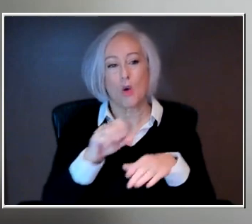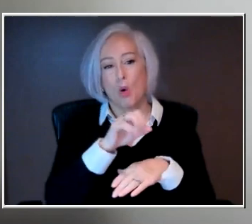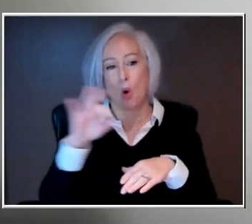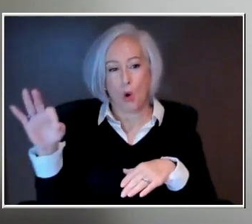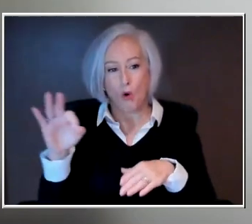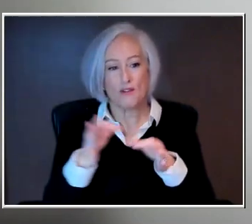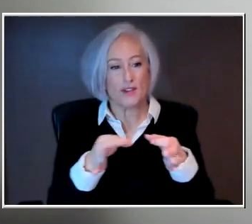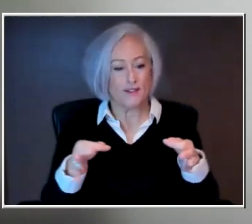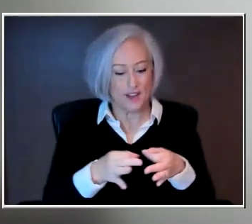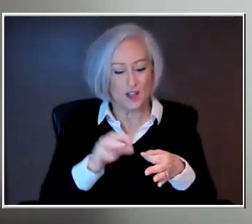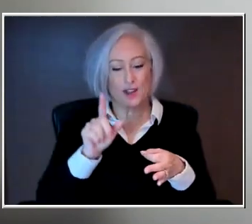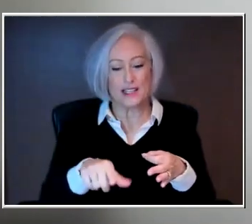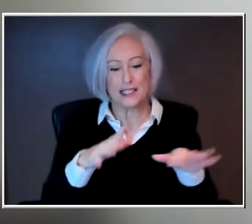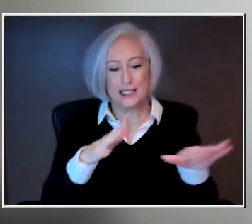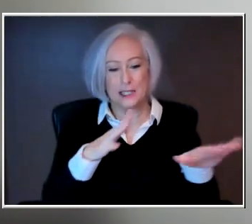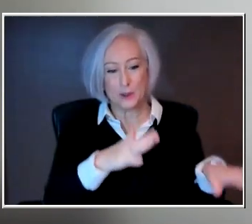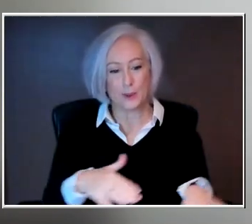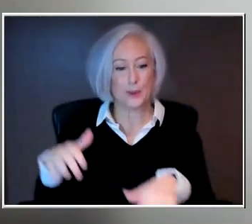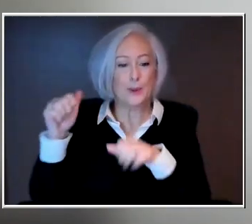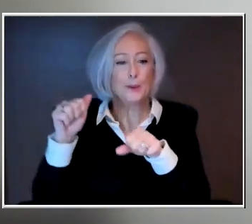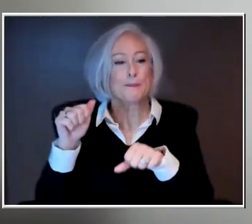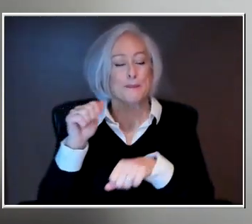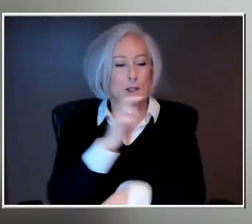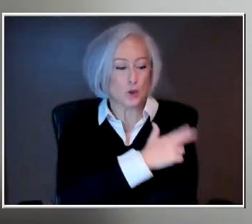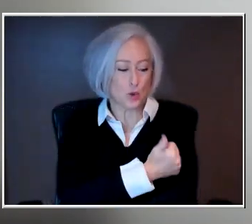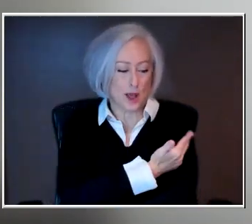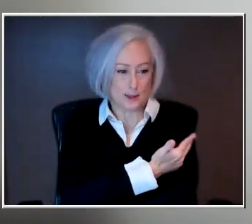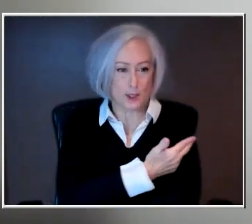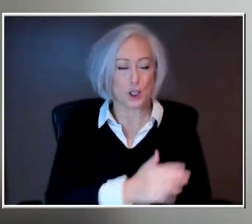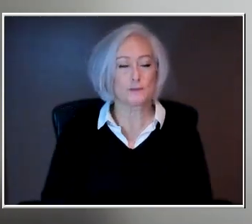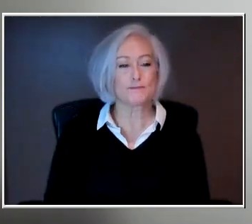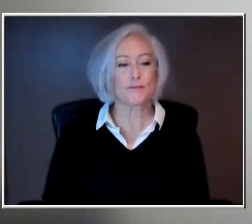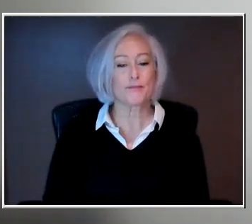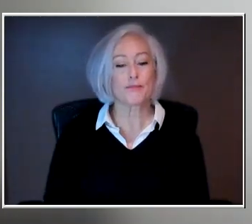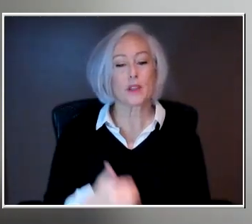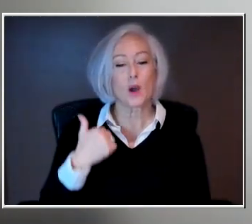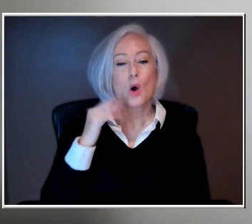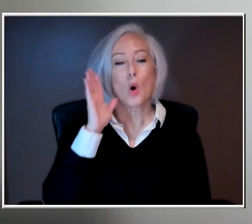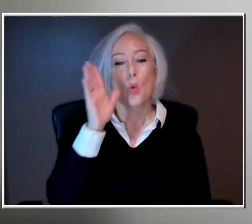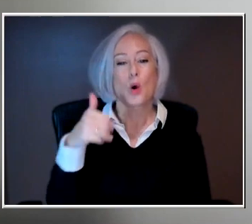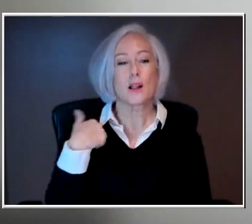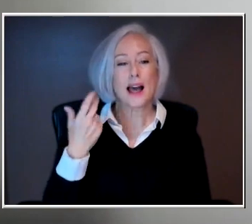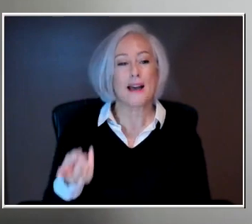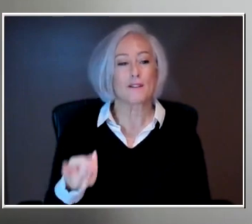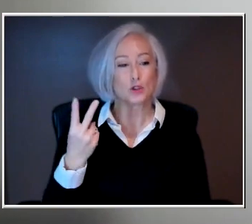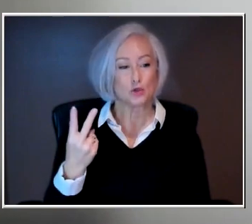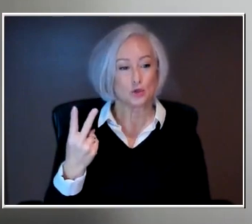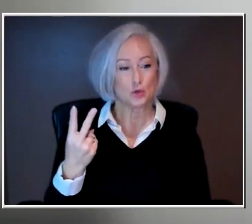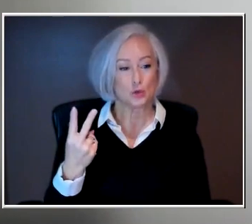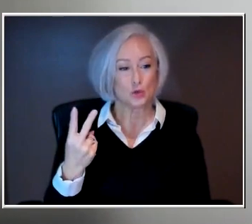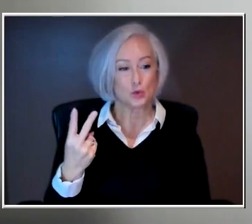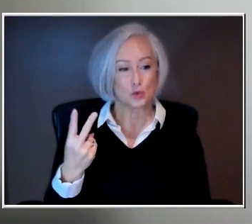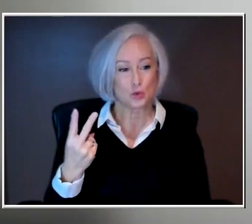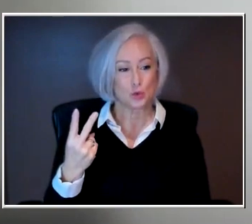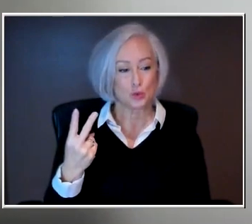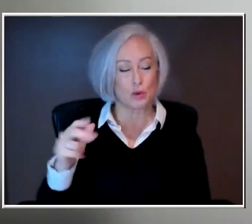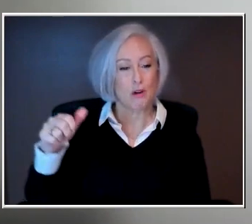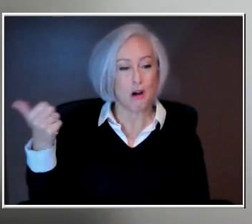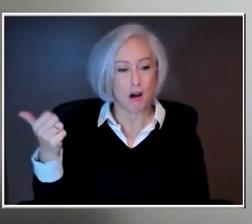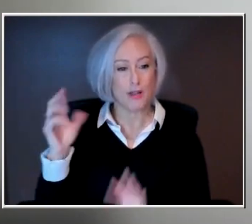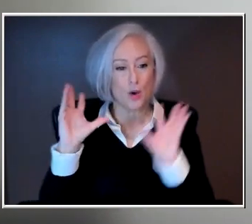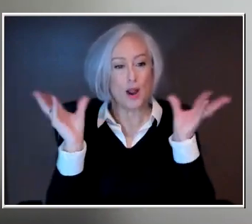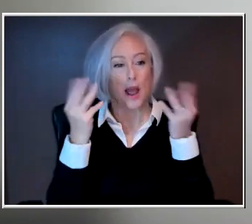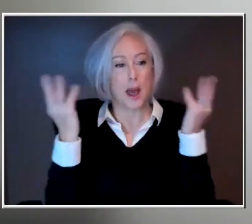hospital. And there'll be 2 other ambulances that are available to us for